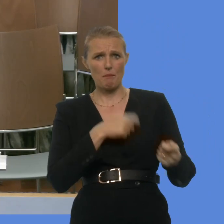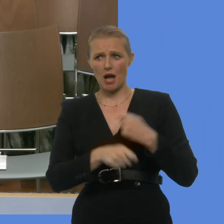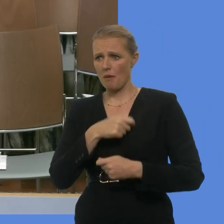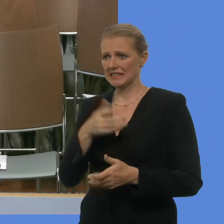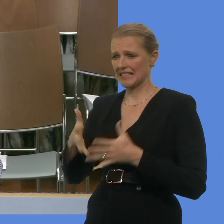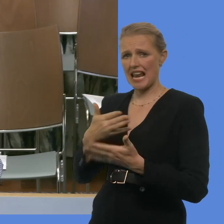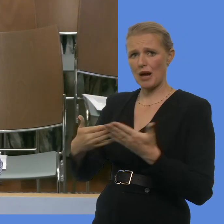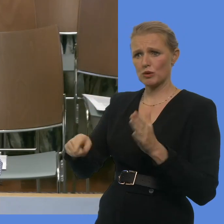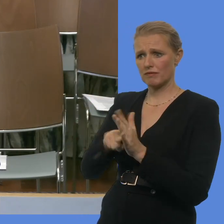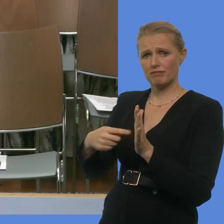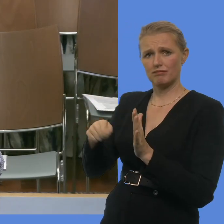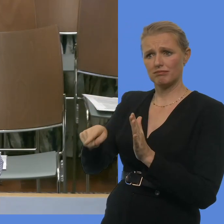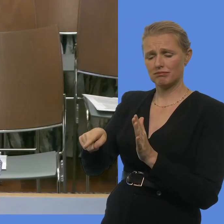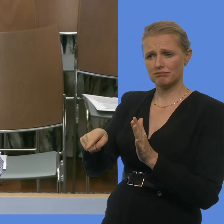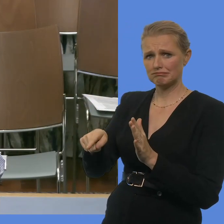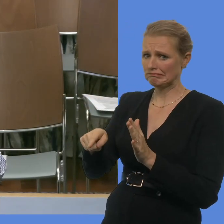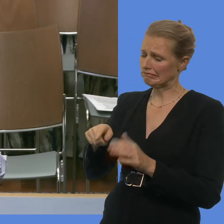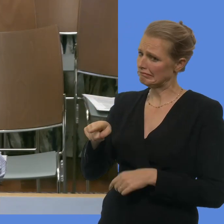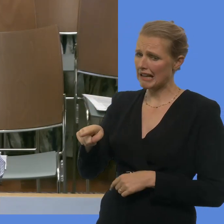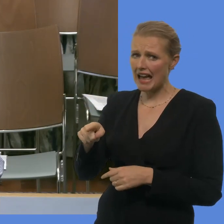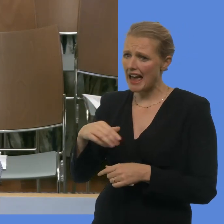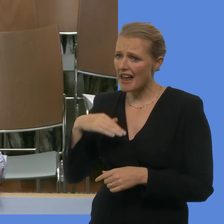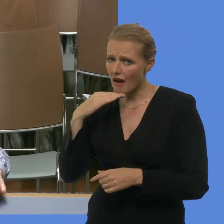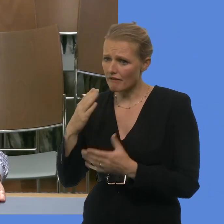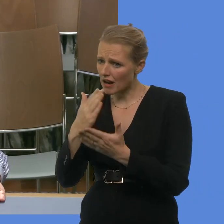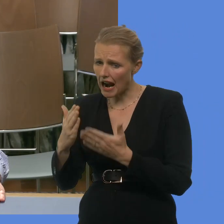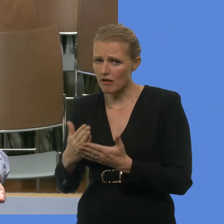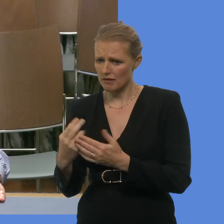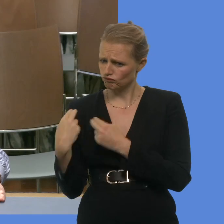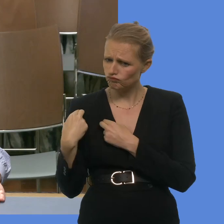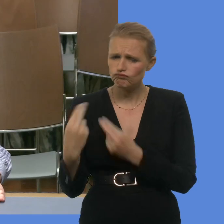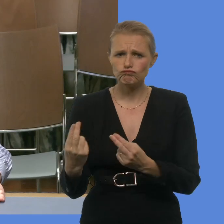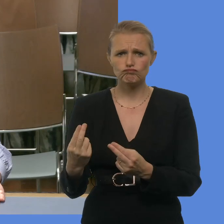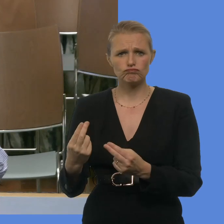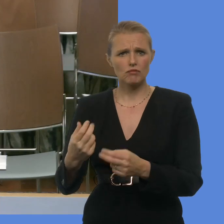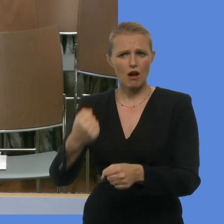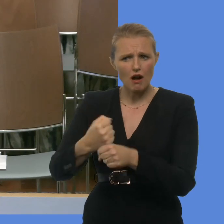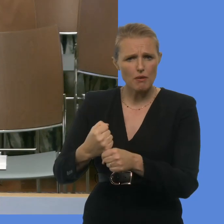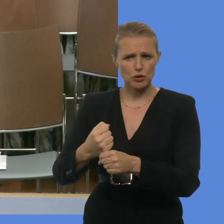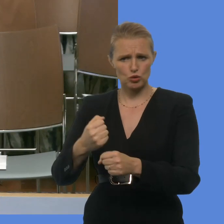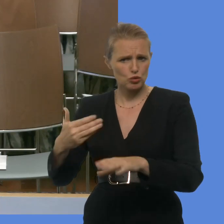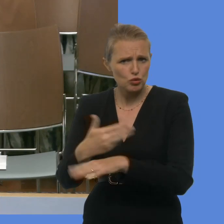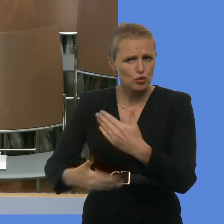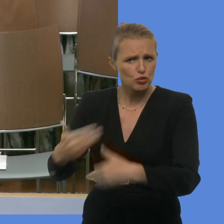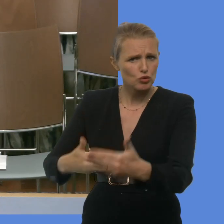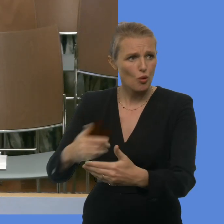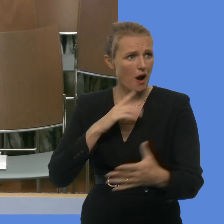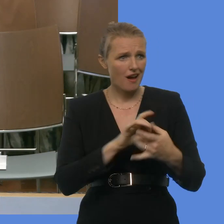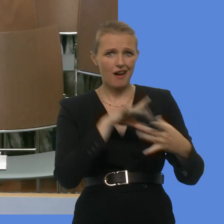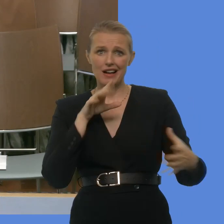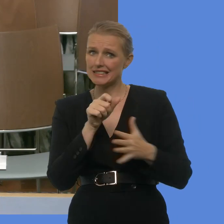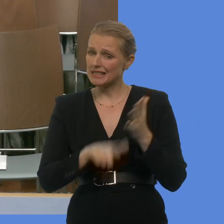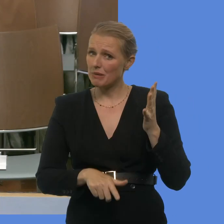the regulations provides sufficient clarity on public sector obligations. In terms of consultation